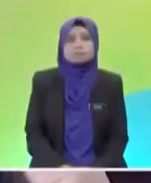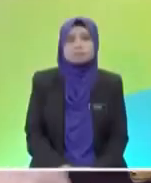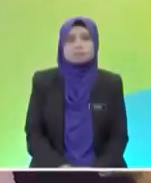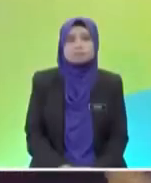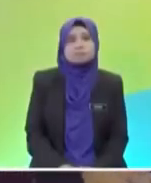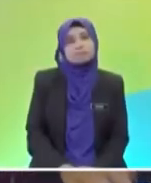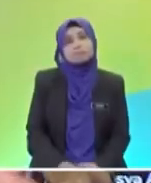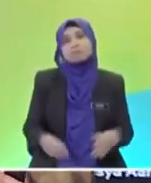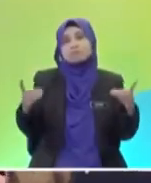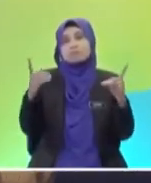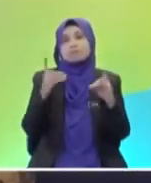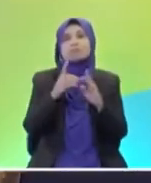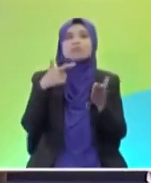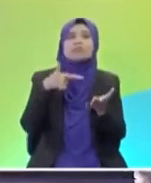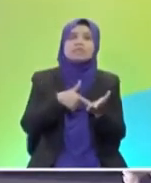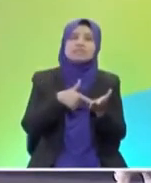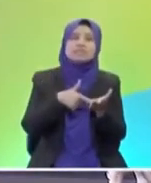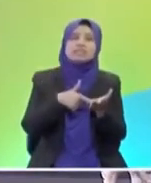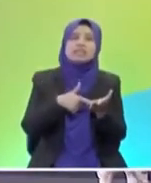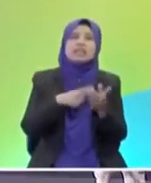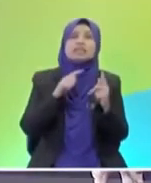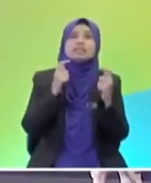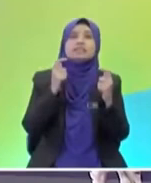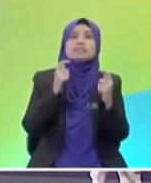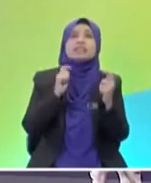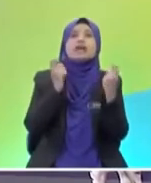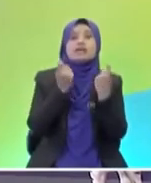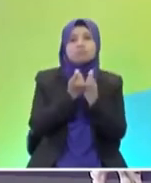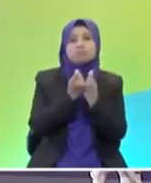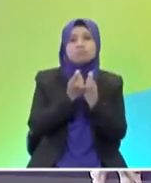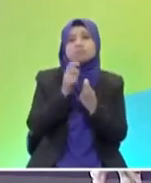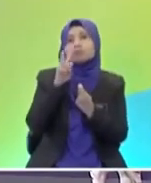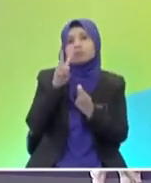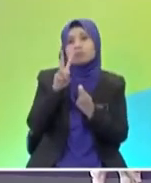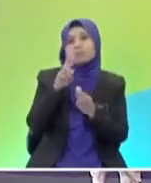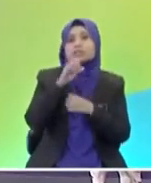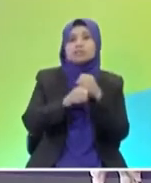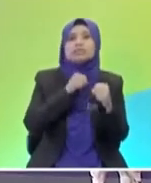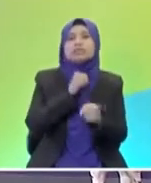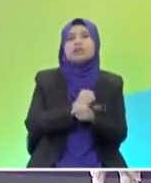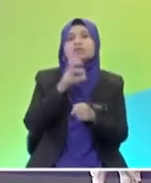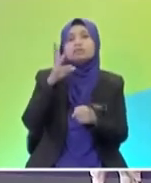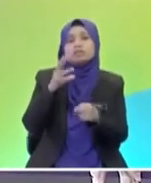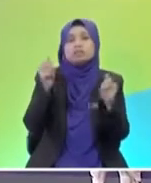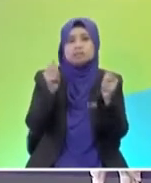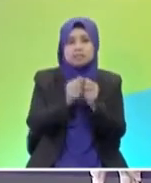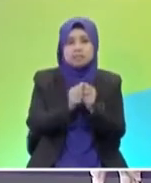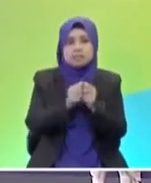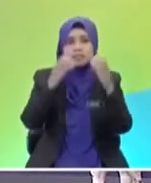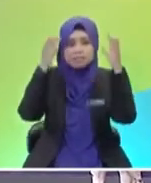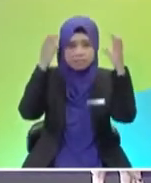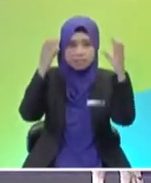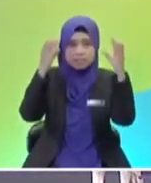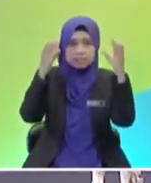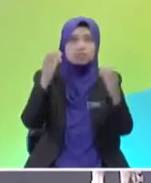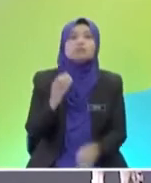Hi everyone, welcome to Slot Tahap Duo with me, Chris MJ, as well as Teacher Devi and my friends